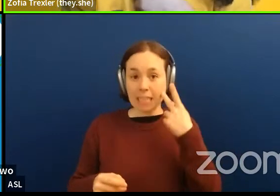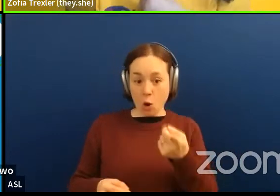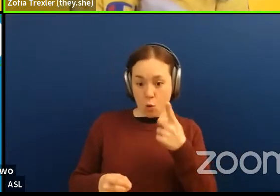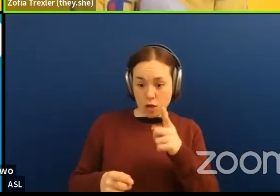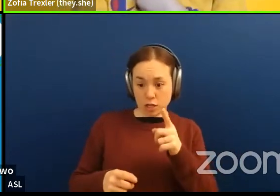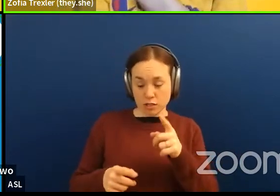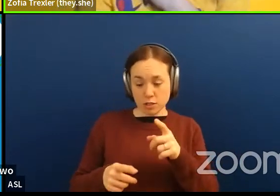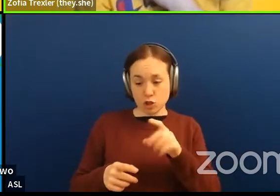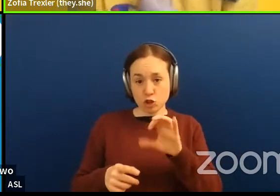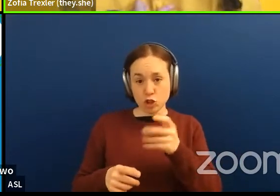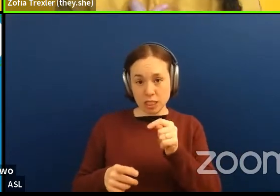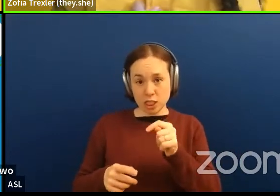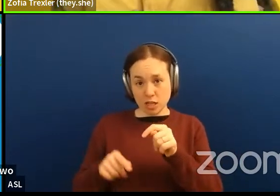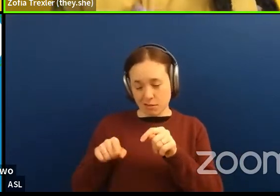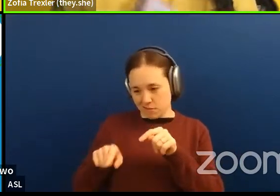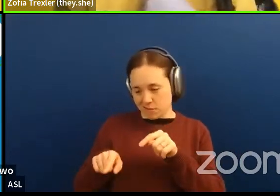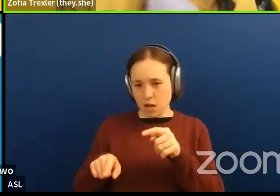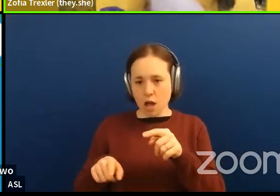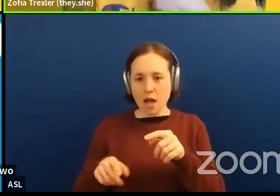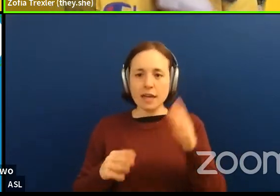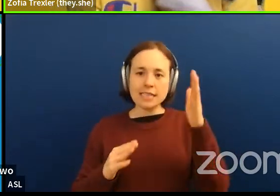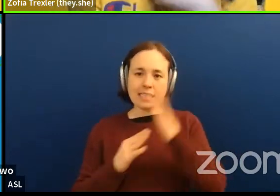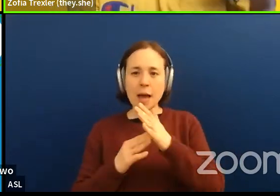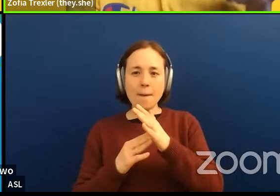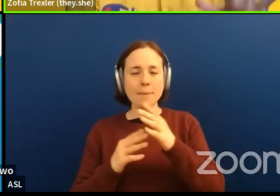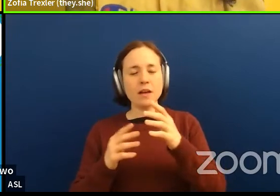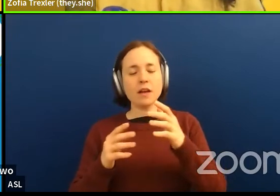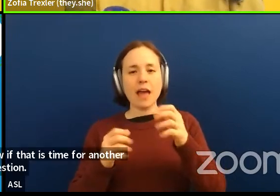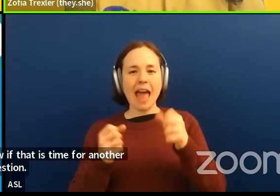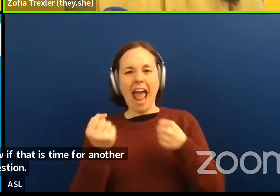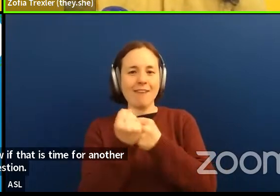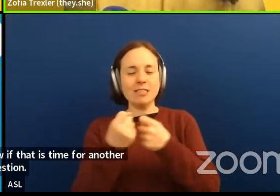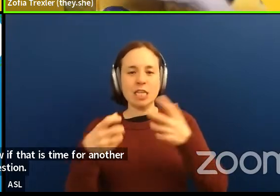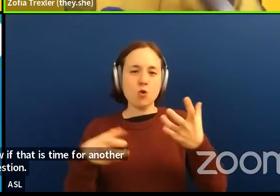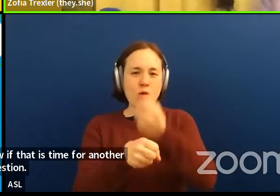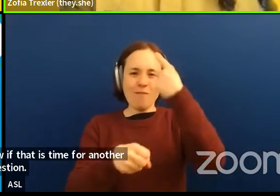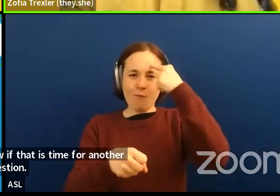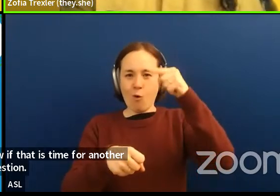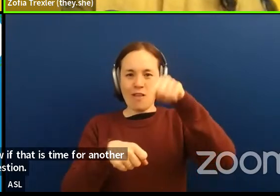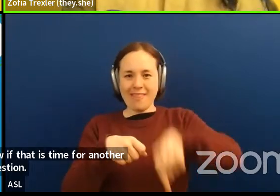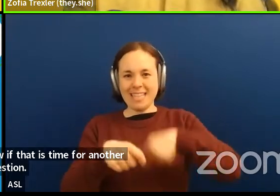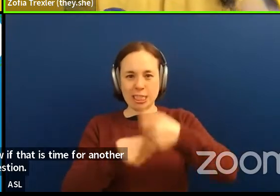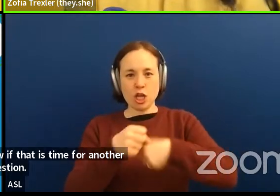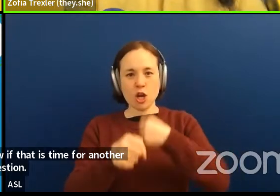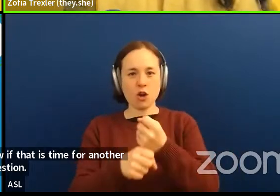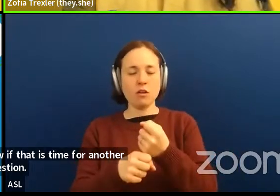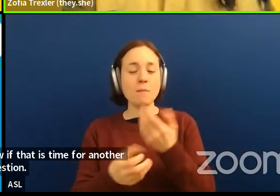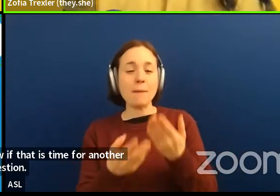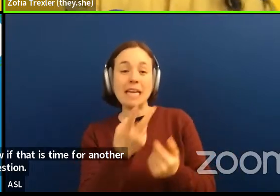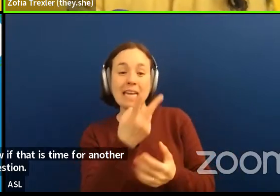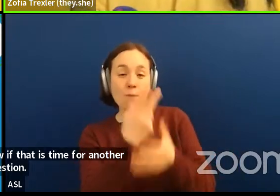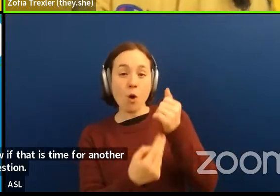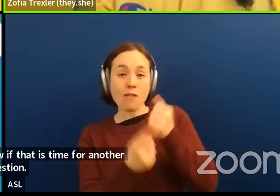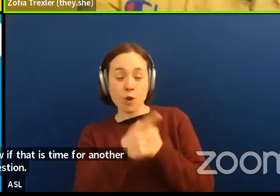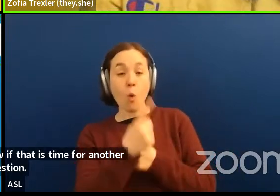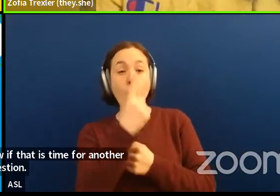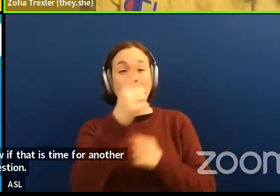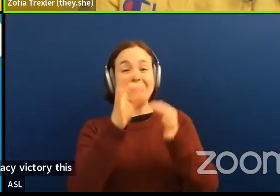biggest advocacy victory of this year, or the past year. Just in one sentence, do you guys each want to take that?